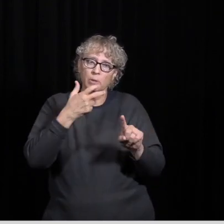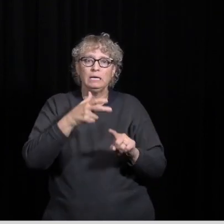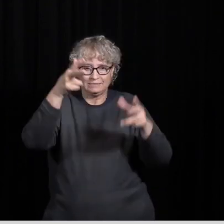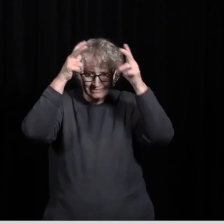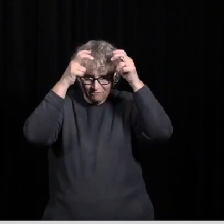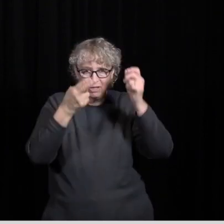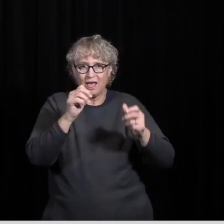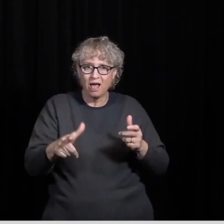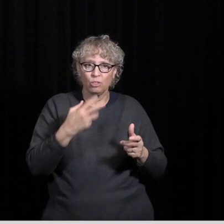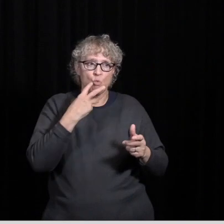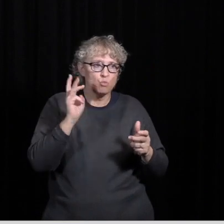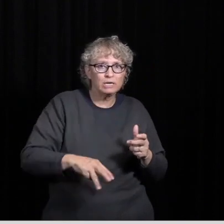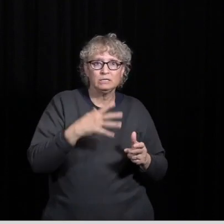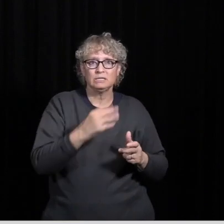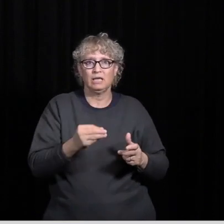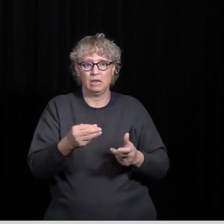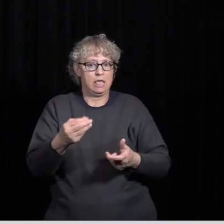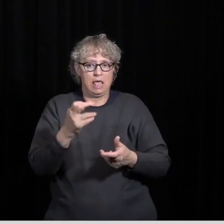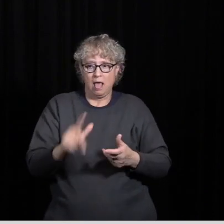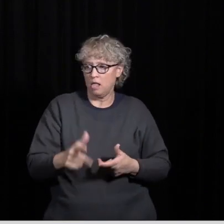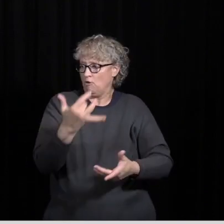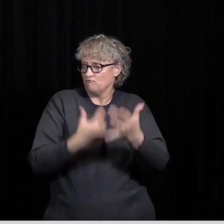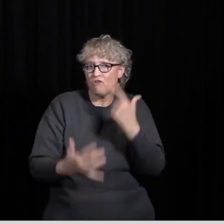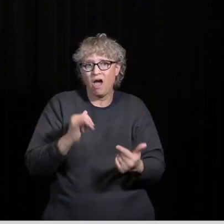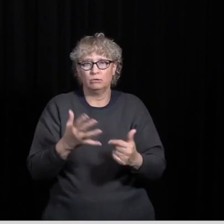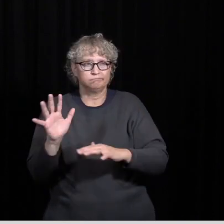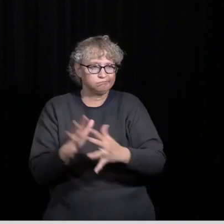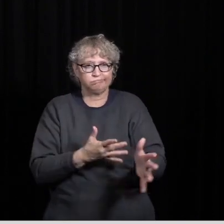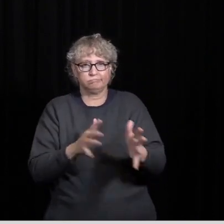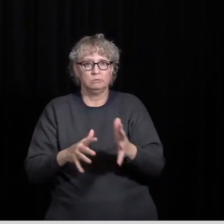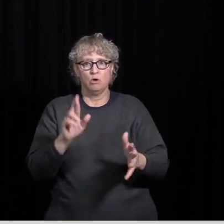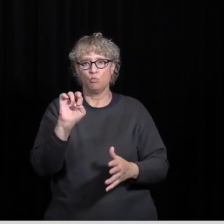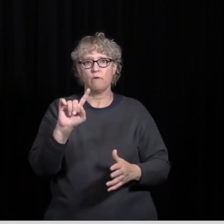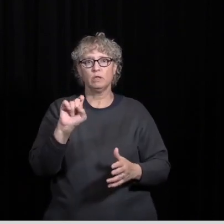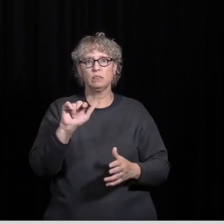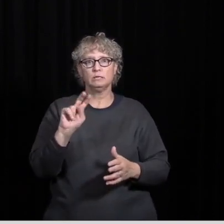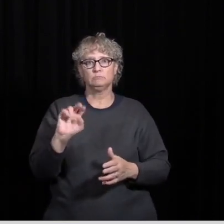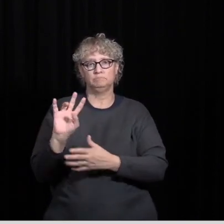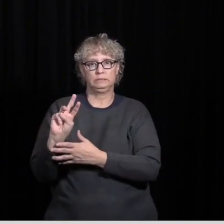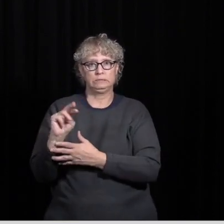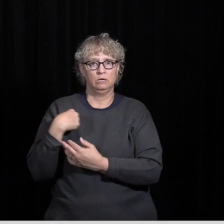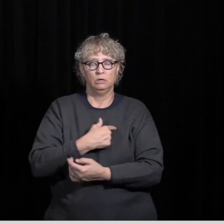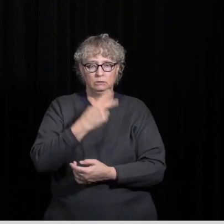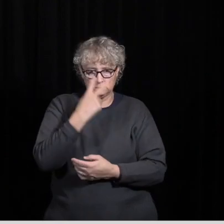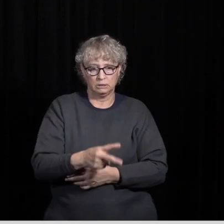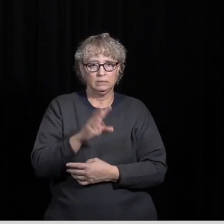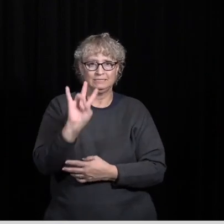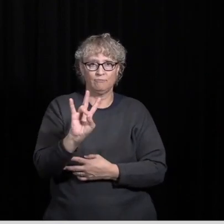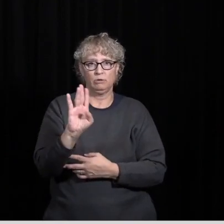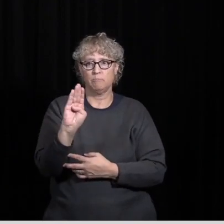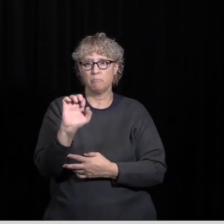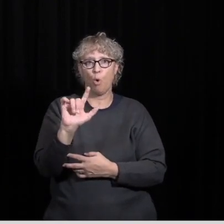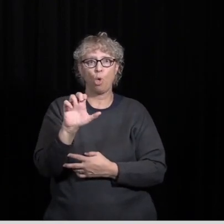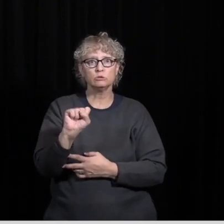punishment of wickedness, of the hellfire, the coals, the scorching wind, all of that. Go to Revelation 16. You'll see seven bowls are poured out and they cause